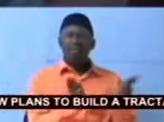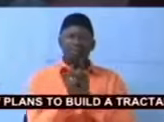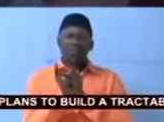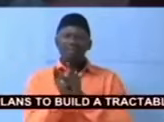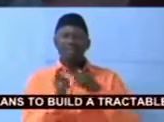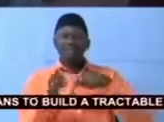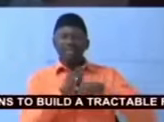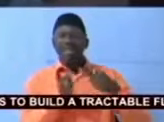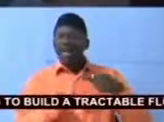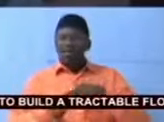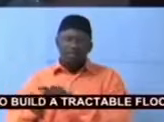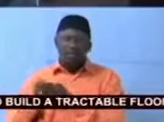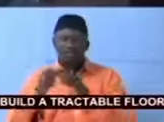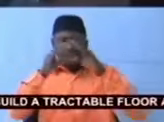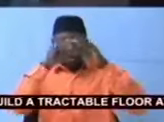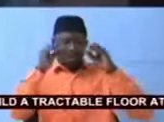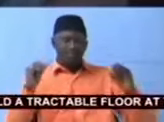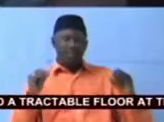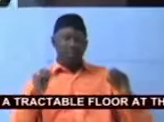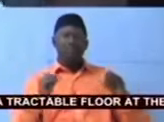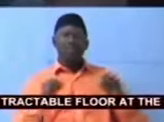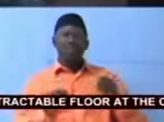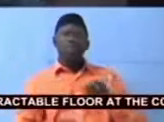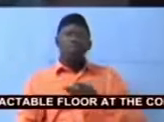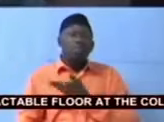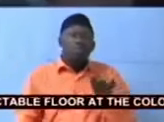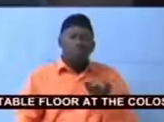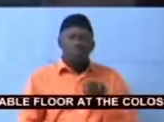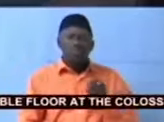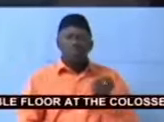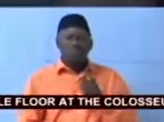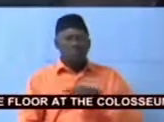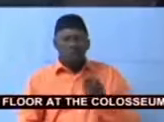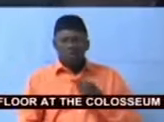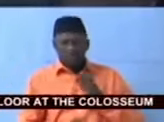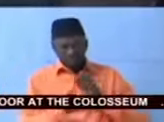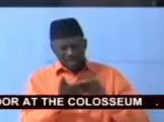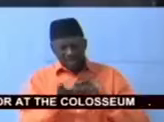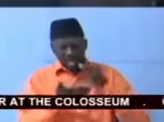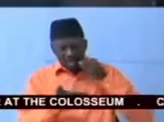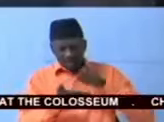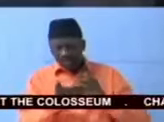why not the parties, the aggrieved parties, applying or appealing the decision?